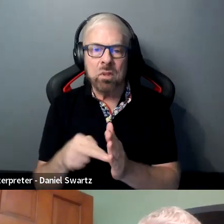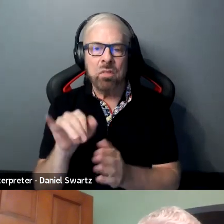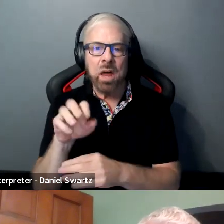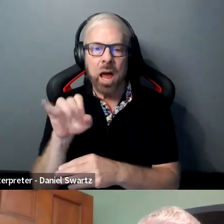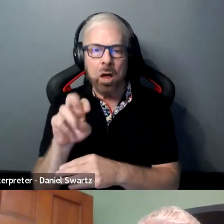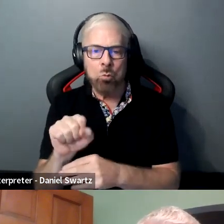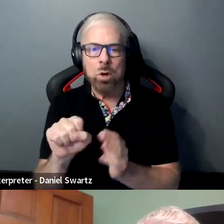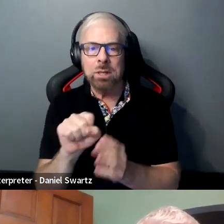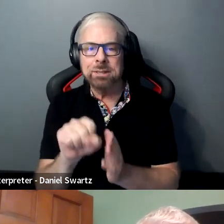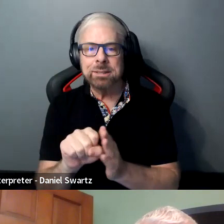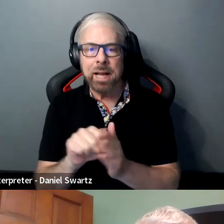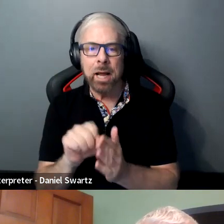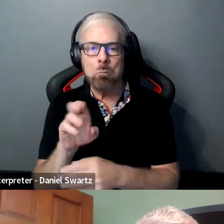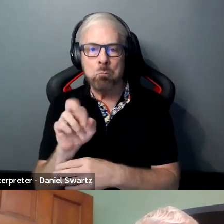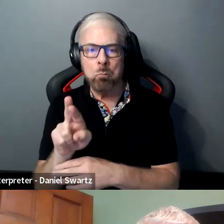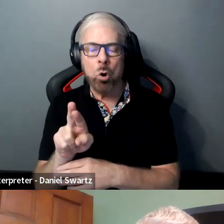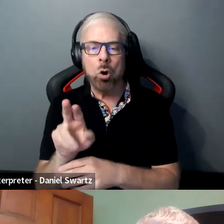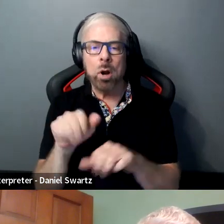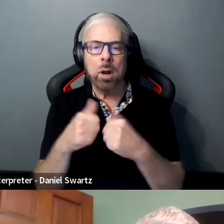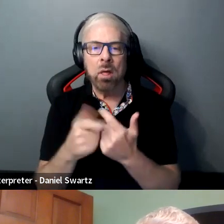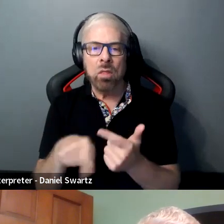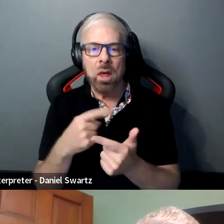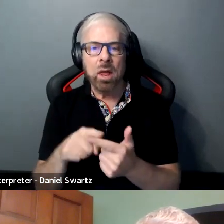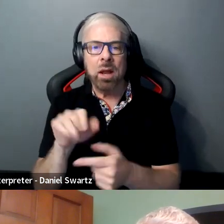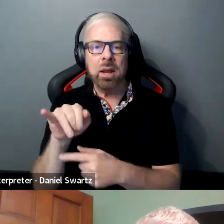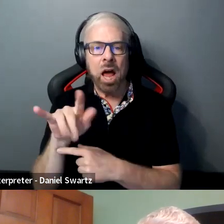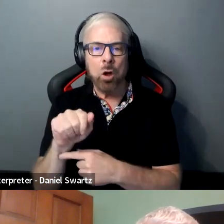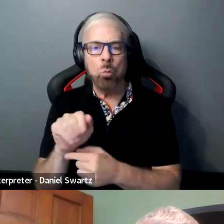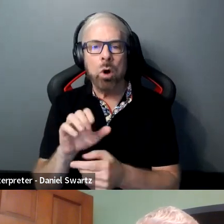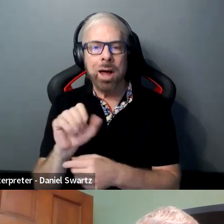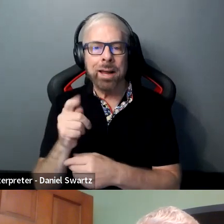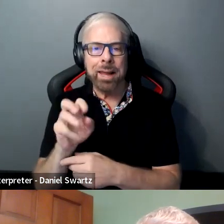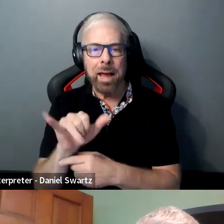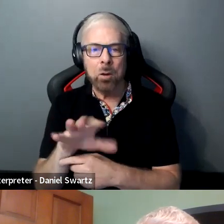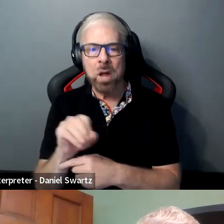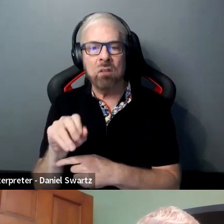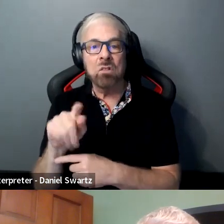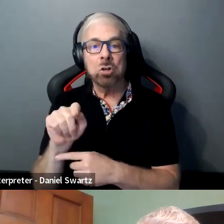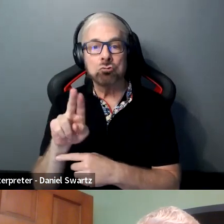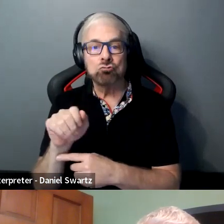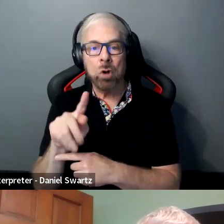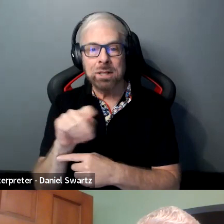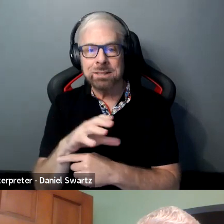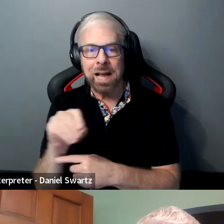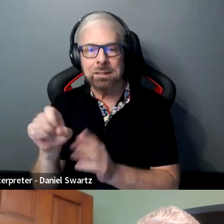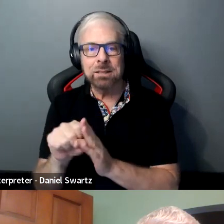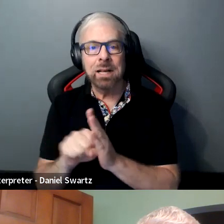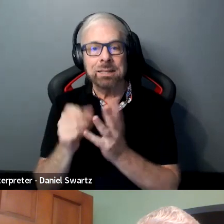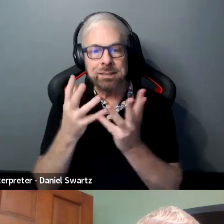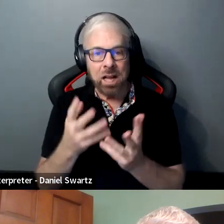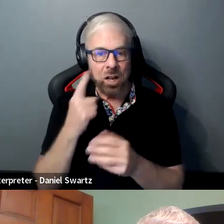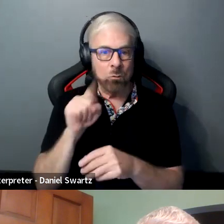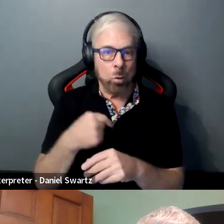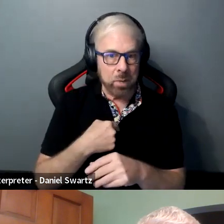Association and the Iowa Academy of Trusts and Estates. And sadly for me, because I'm a lawyer and I'm a